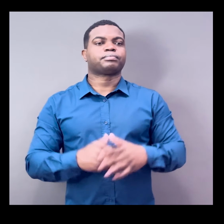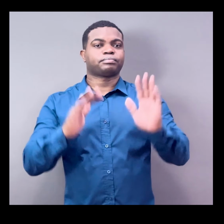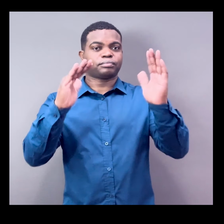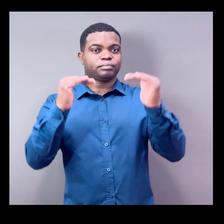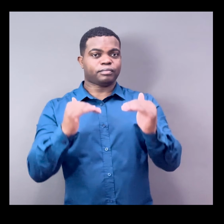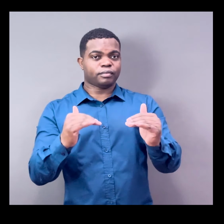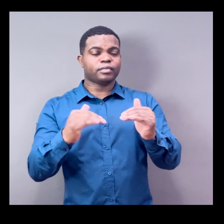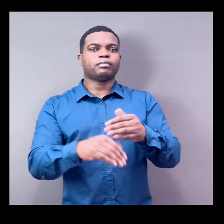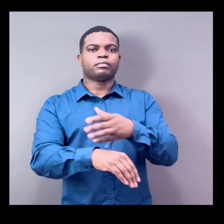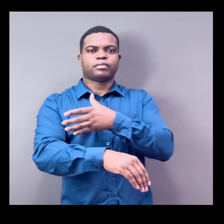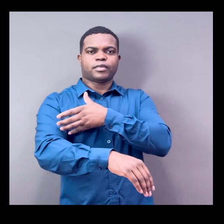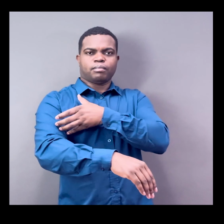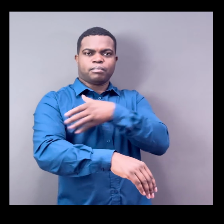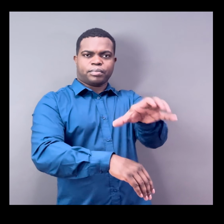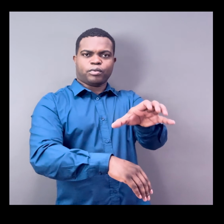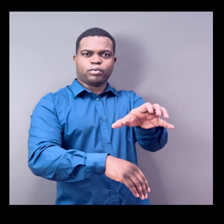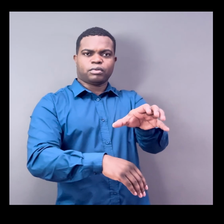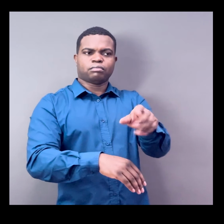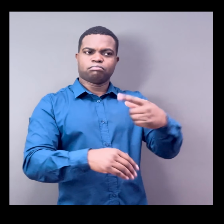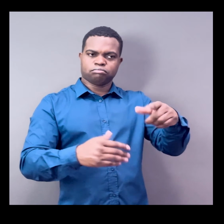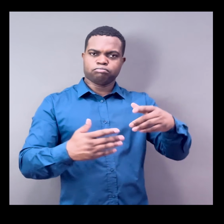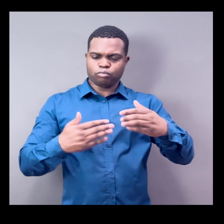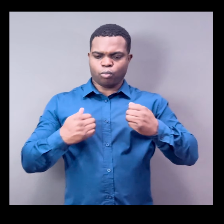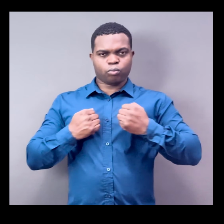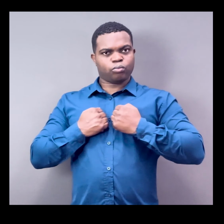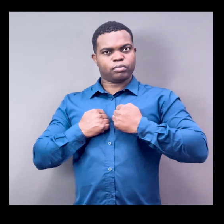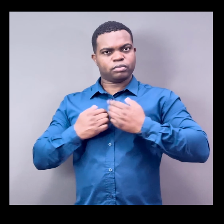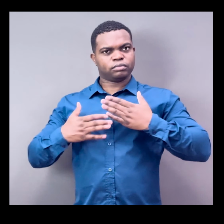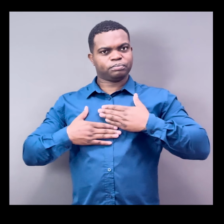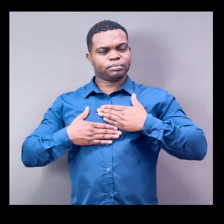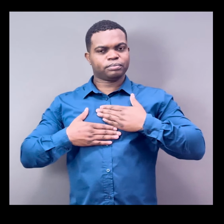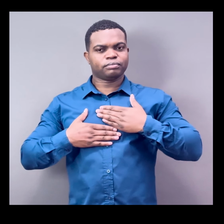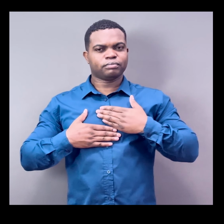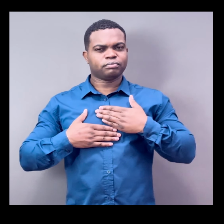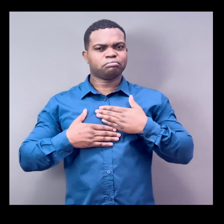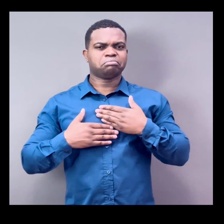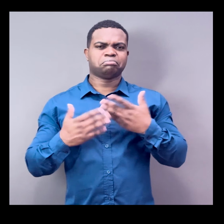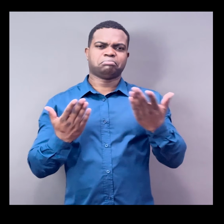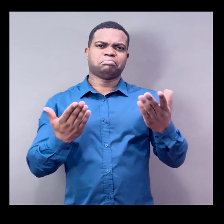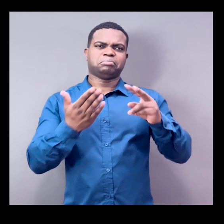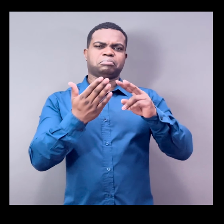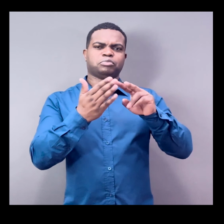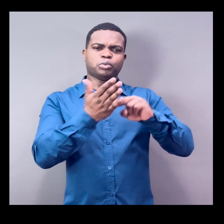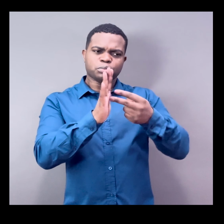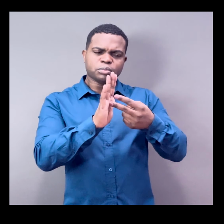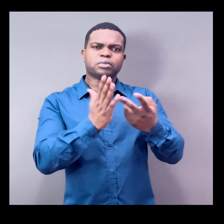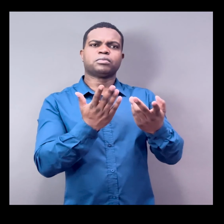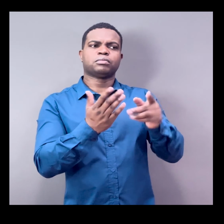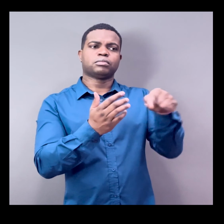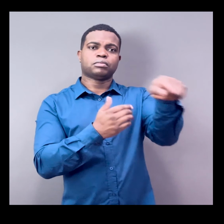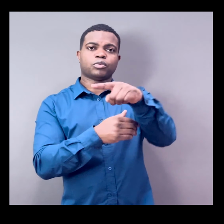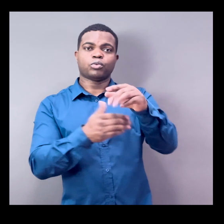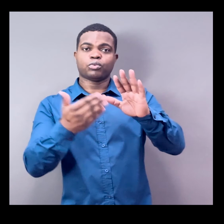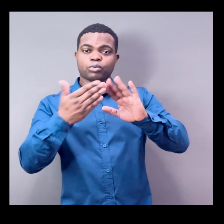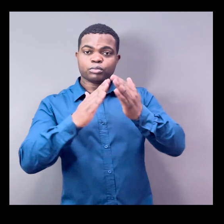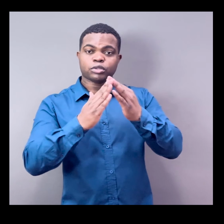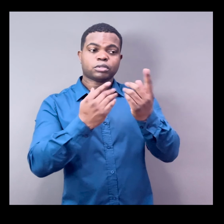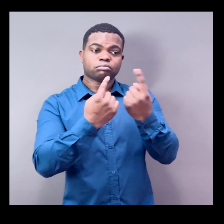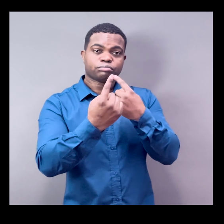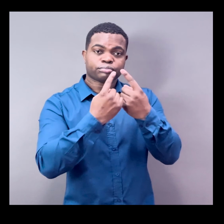Empowerment and ownership. Empowerment and ownership means that you in